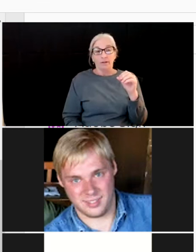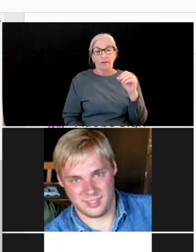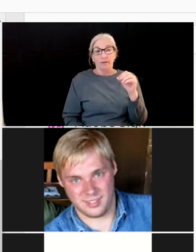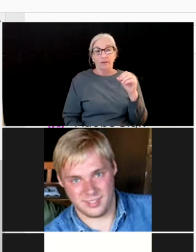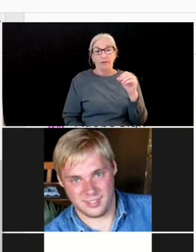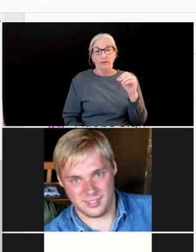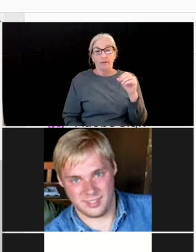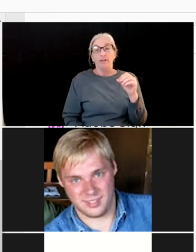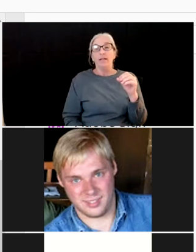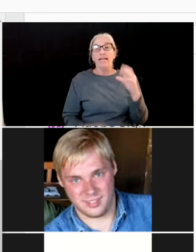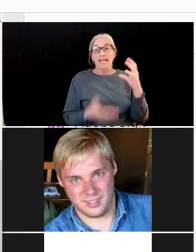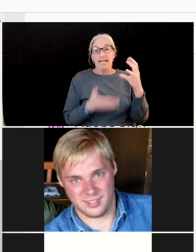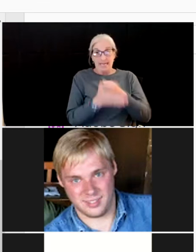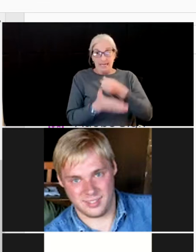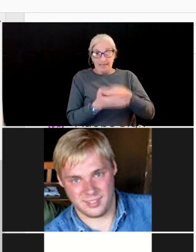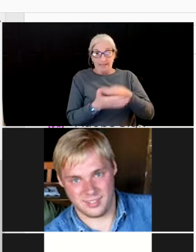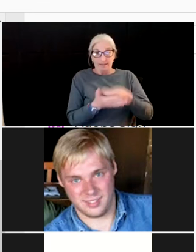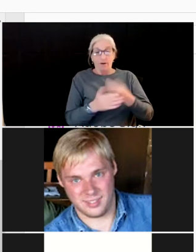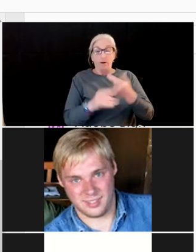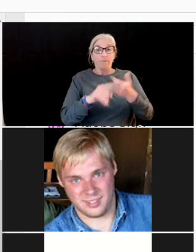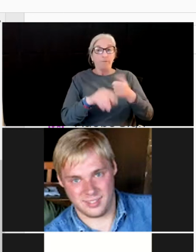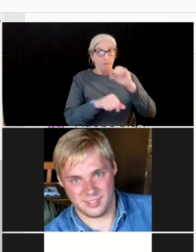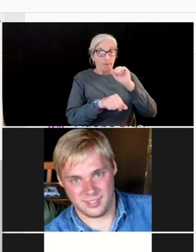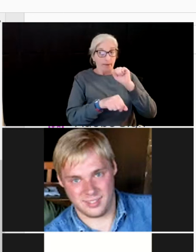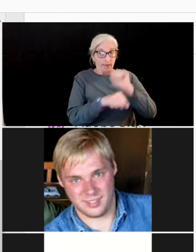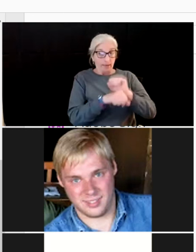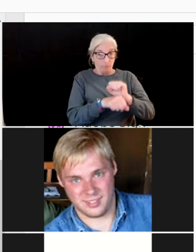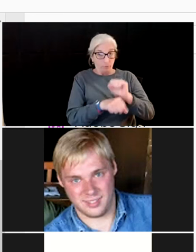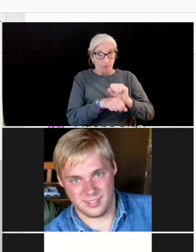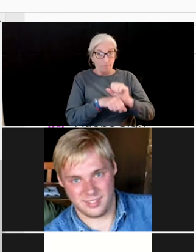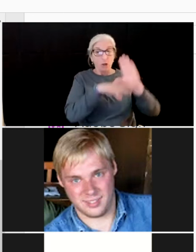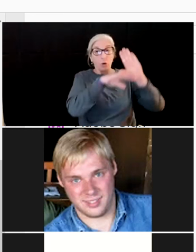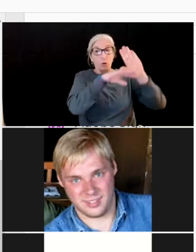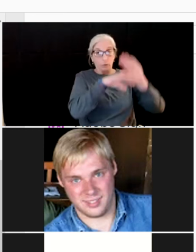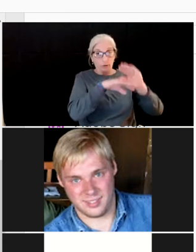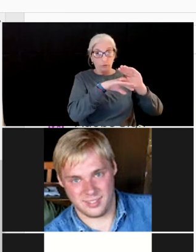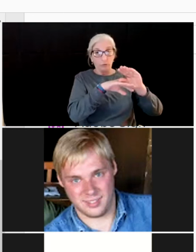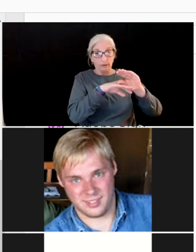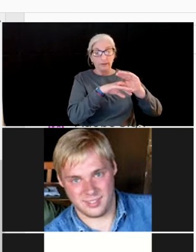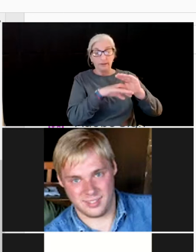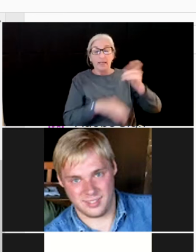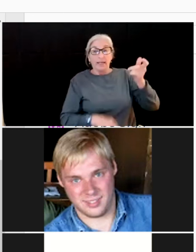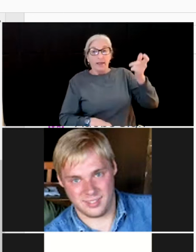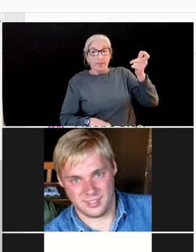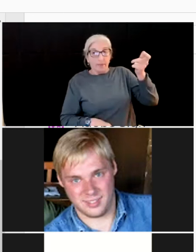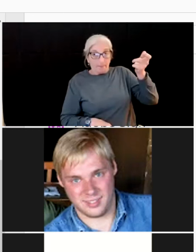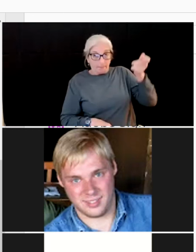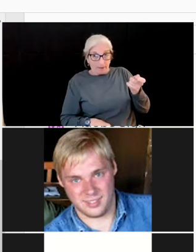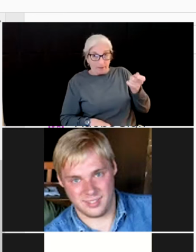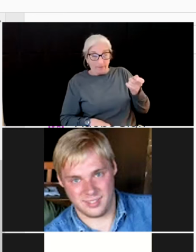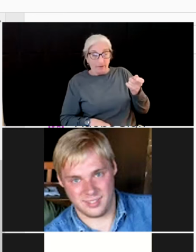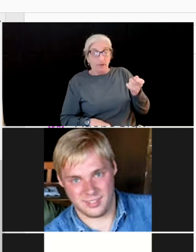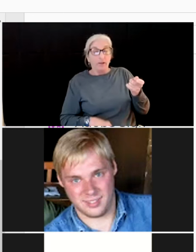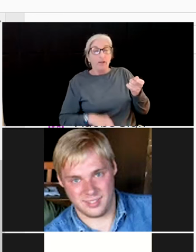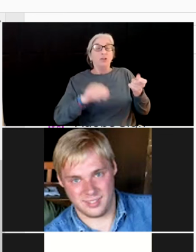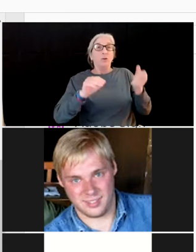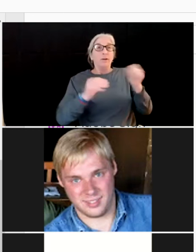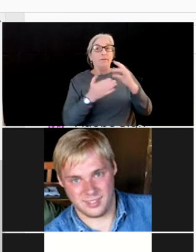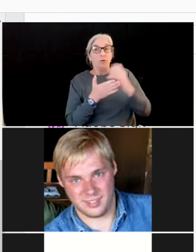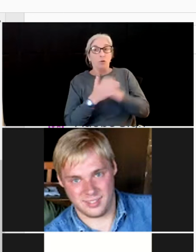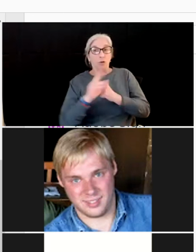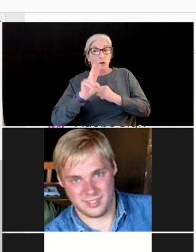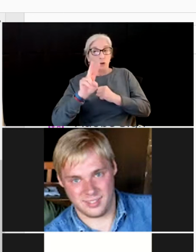But income from employment reduces the benefit amount for $1 for every $2 that's earned. And